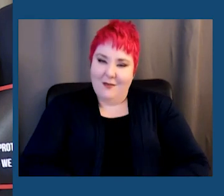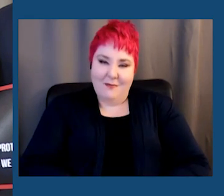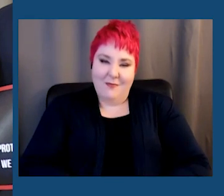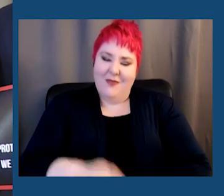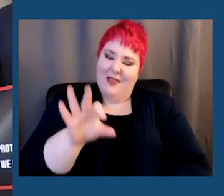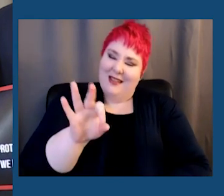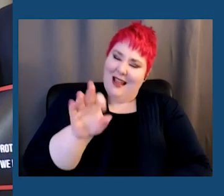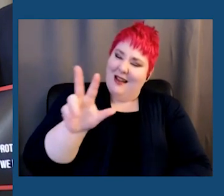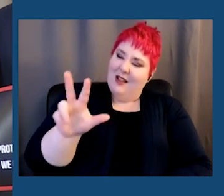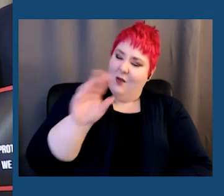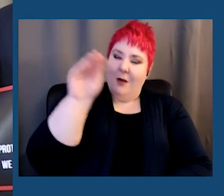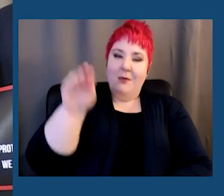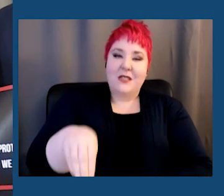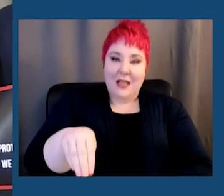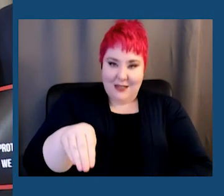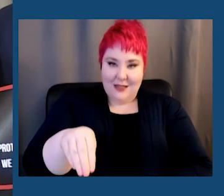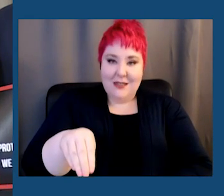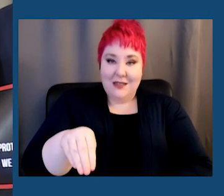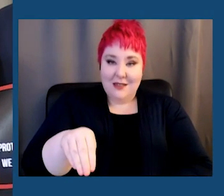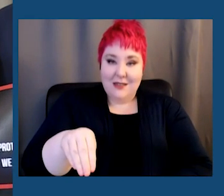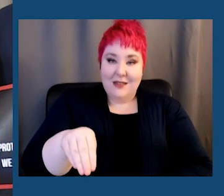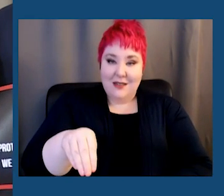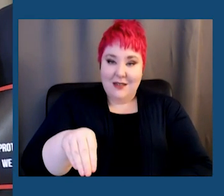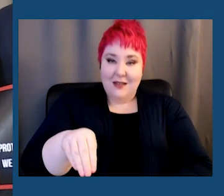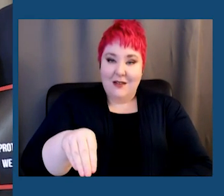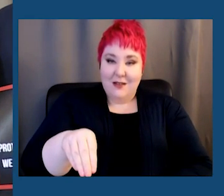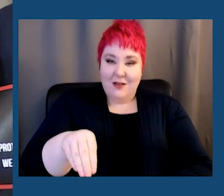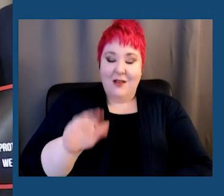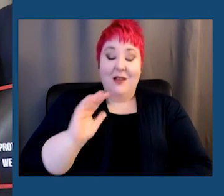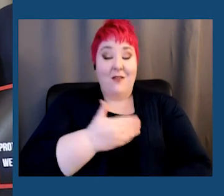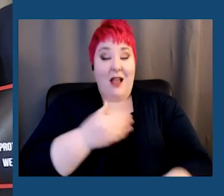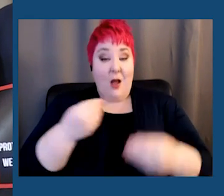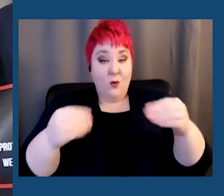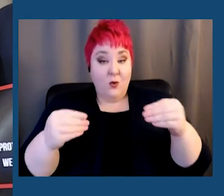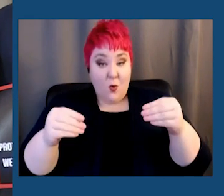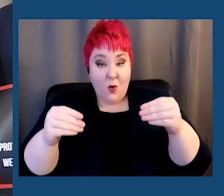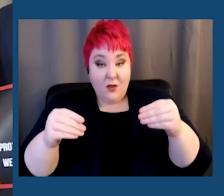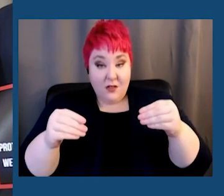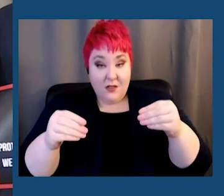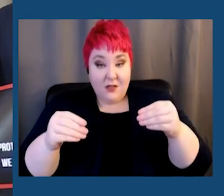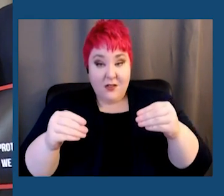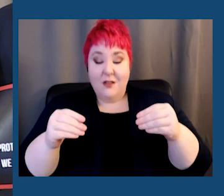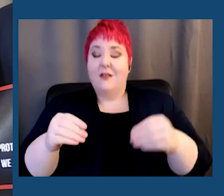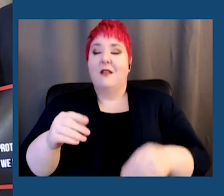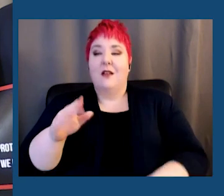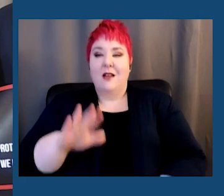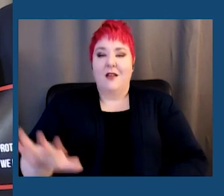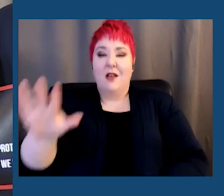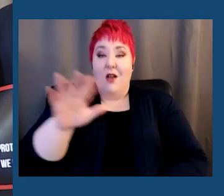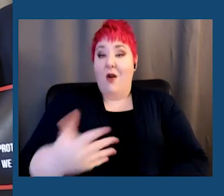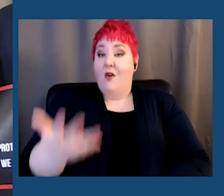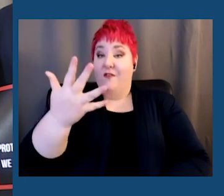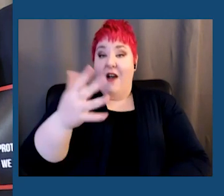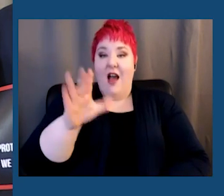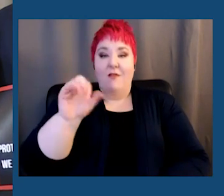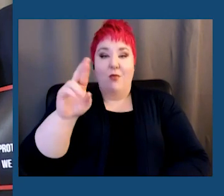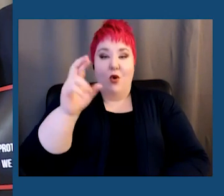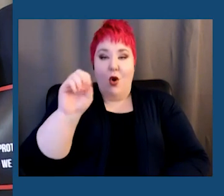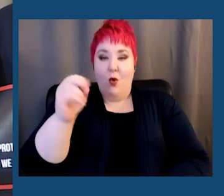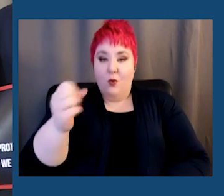93% of our stores throughout the 5 boroughs were hit by